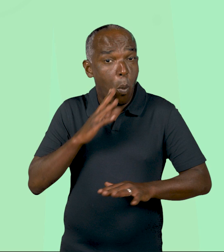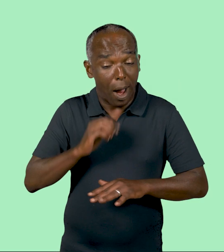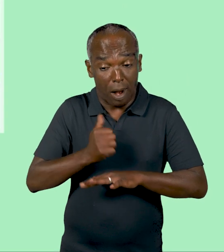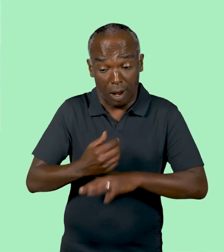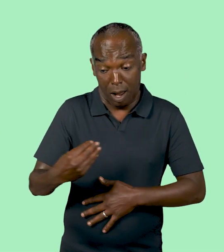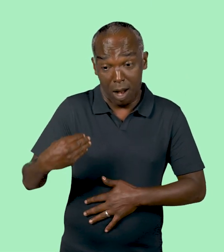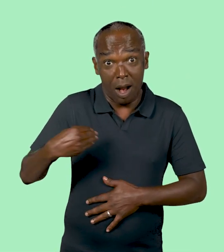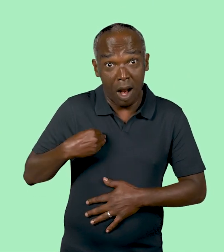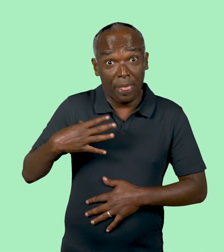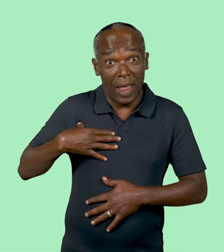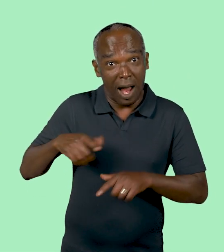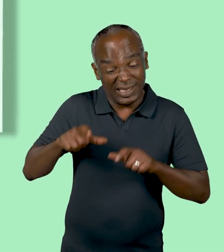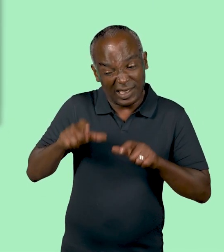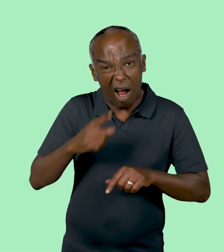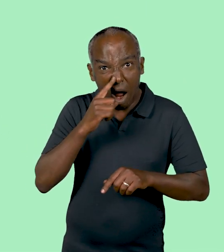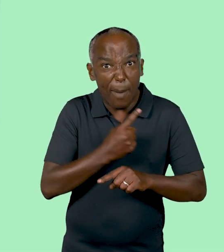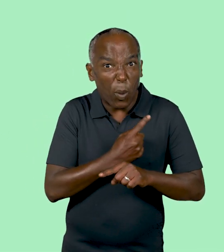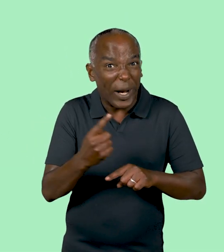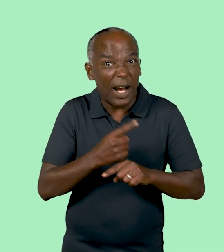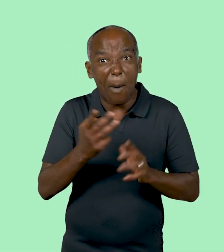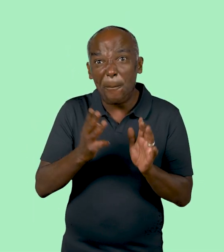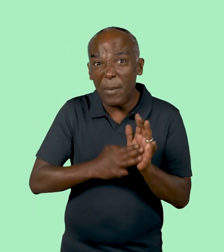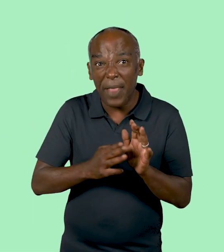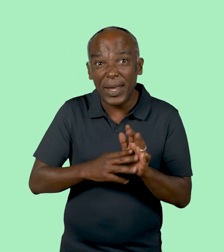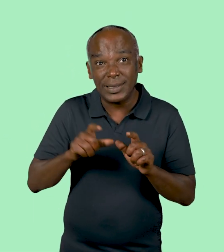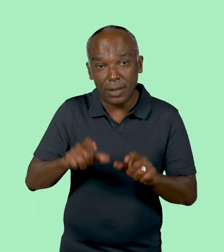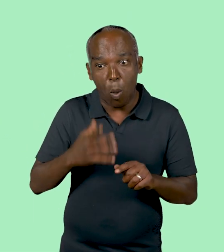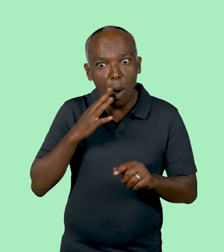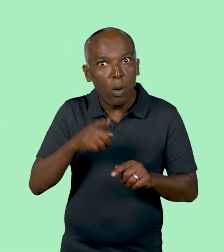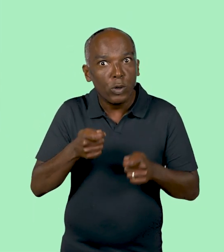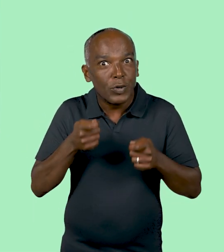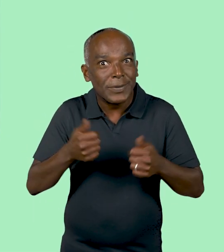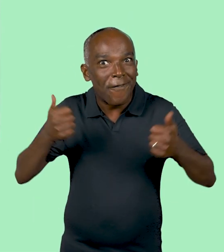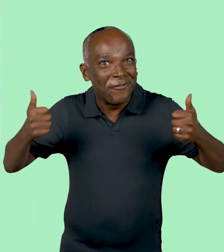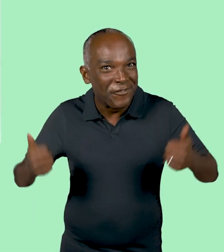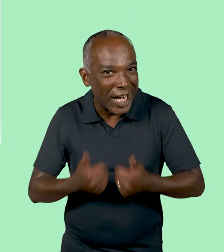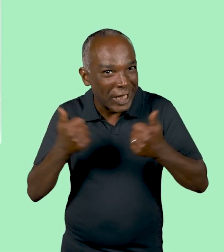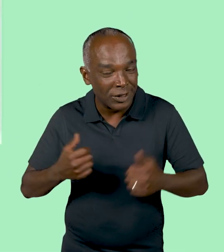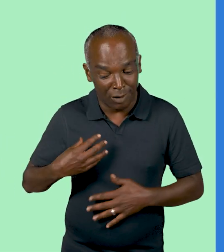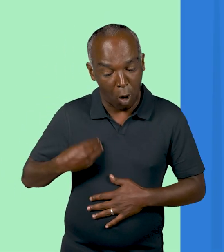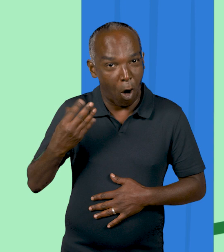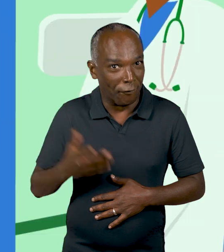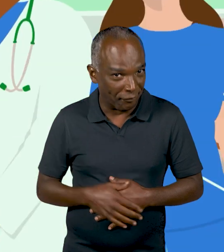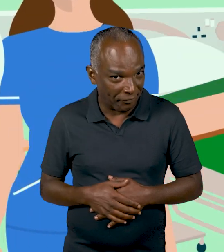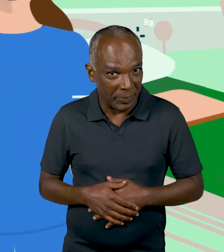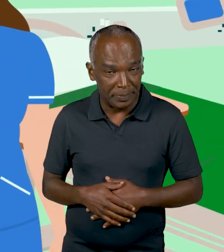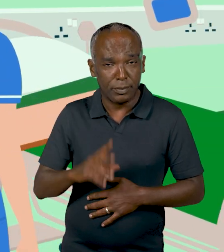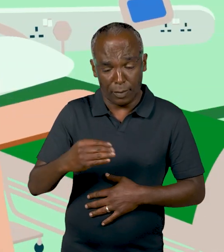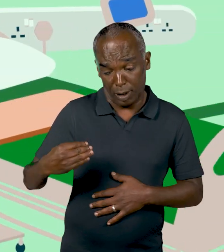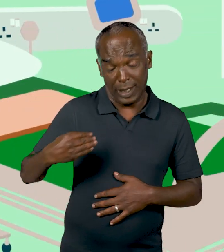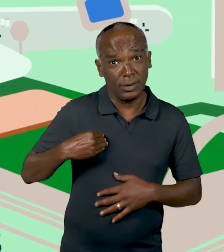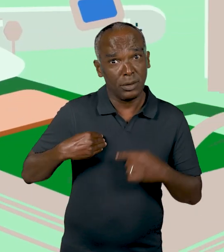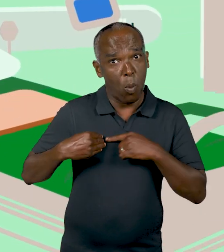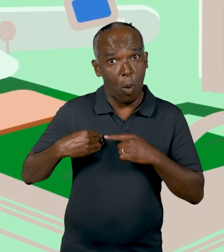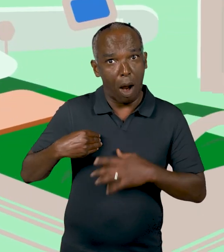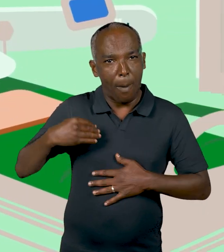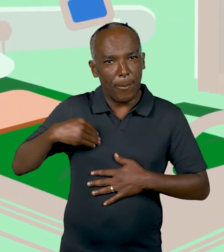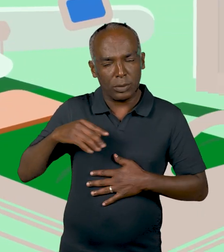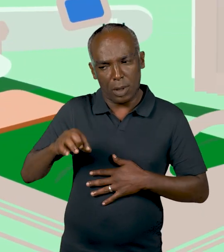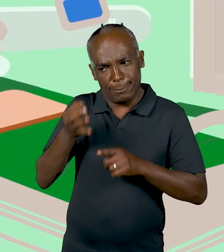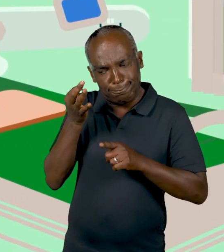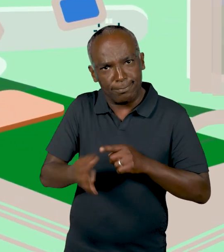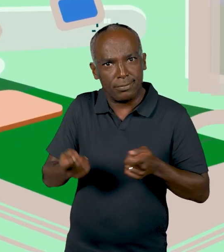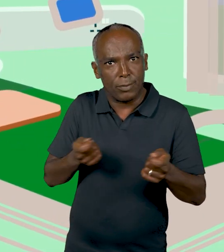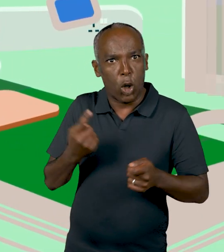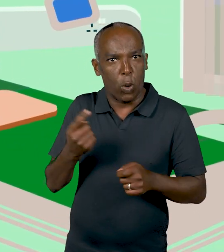stay in for weeks or months. It can stay in until all your treatment is over. The central line is put in by a